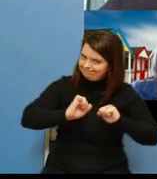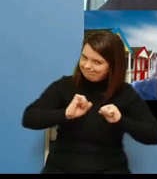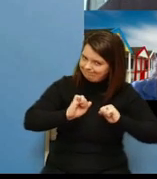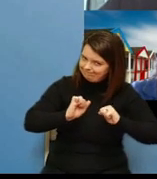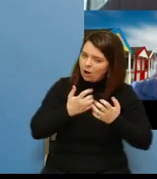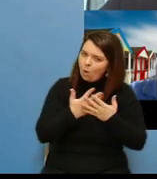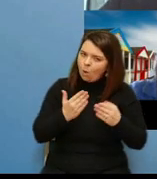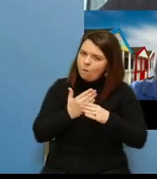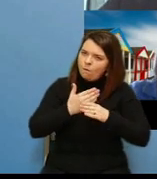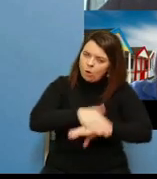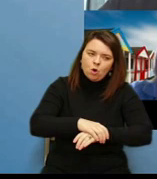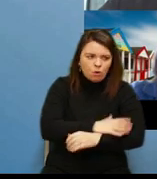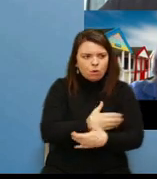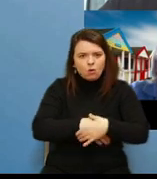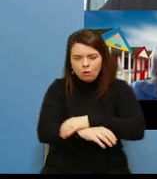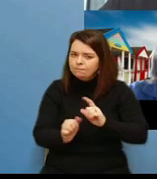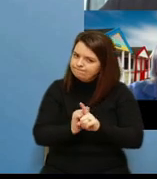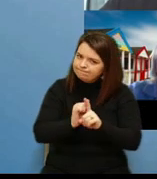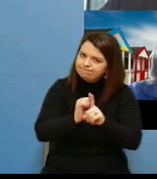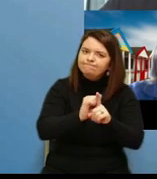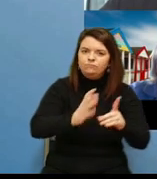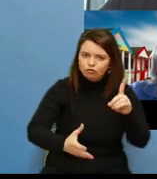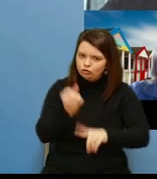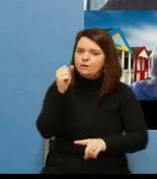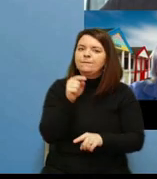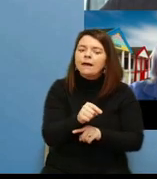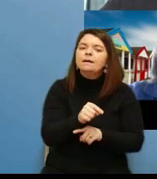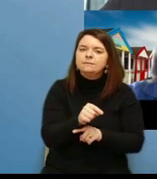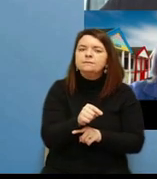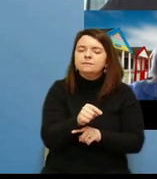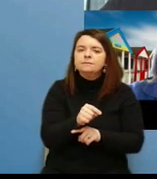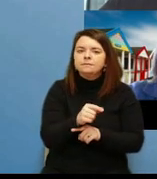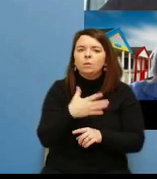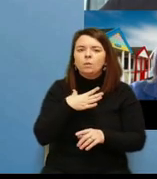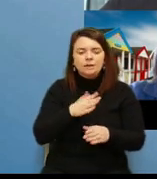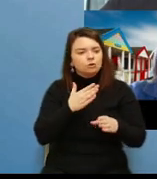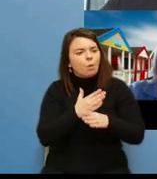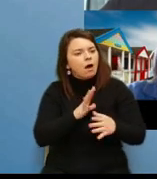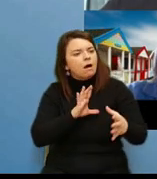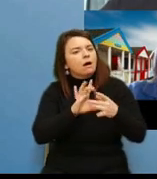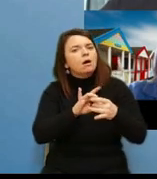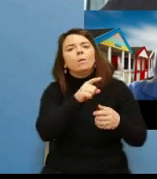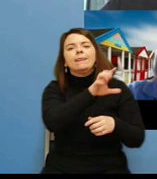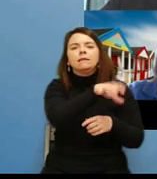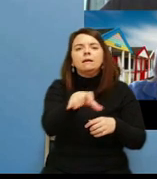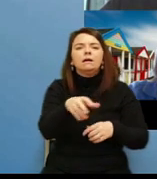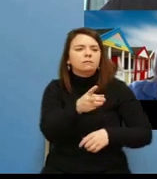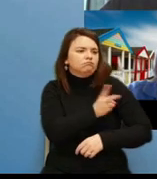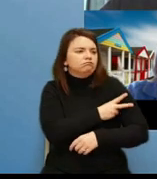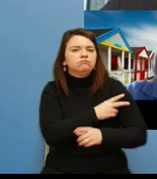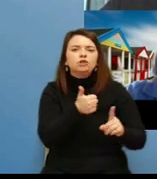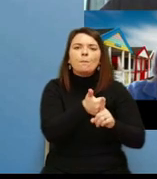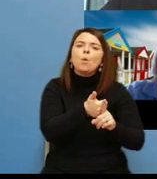services. But certainly we're not there yet. There's a lot of work to do, and we need to make sure that we can work with